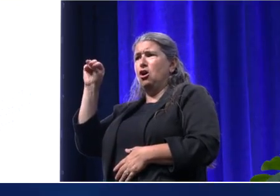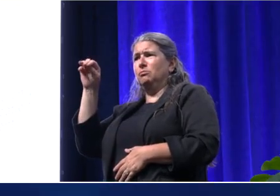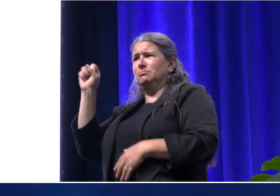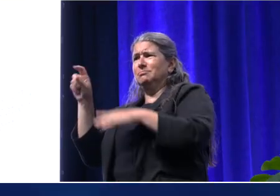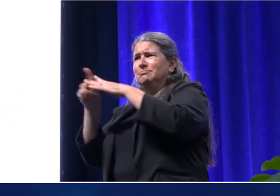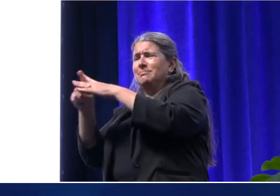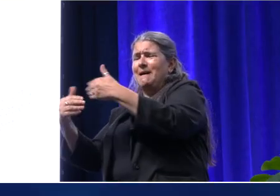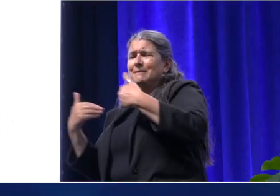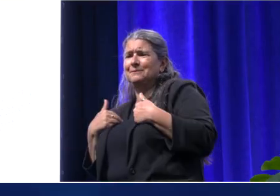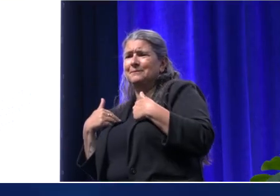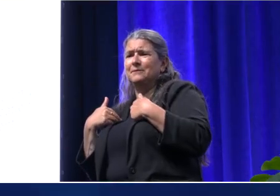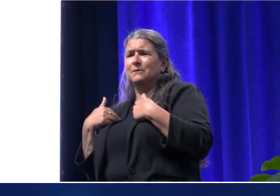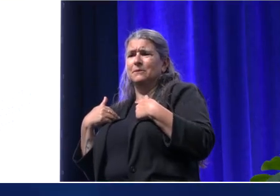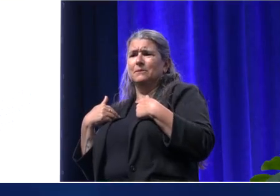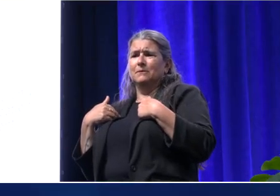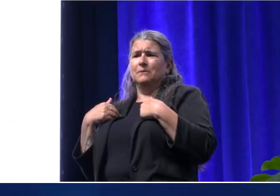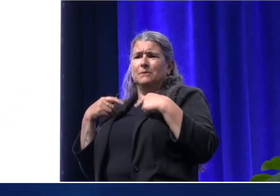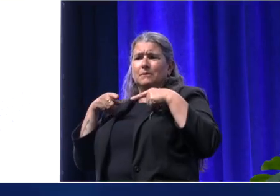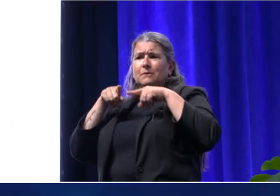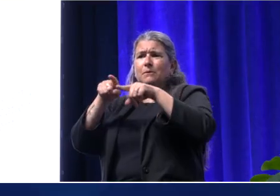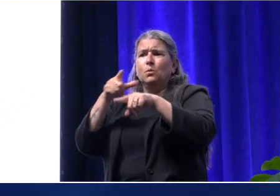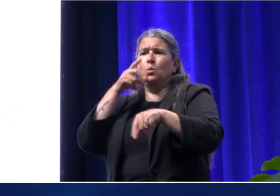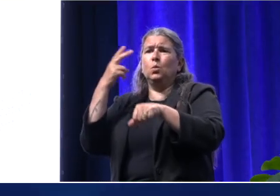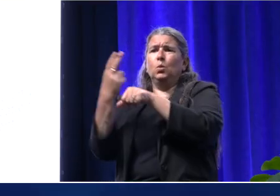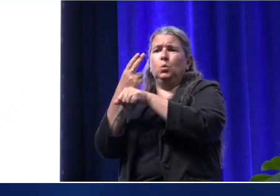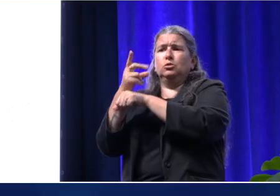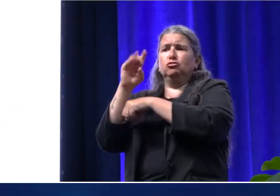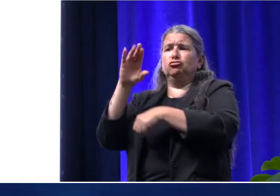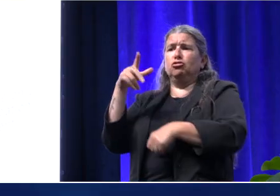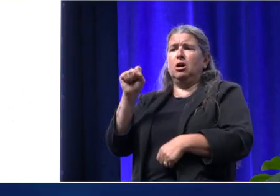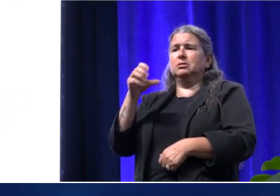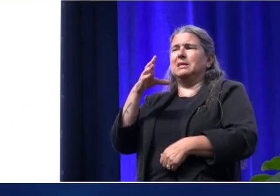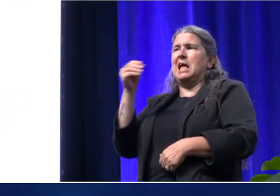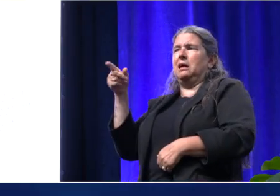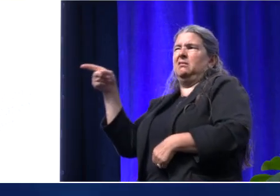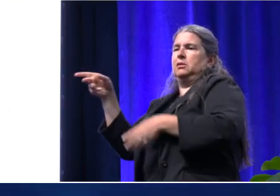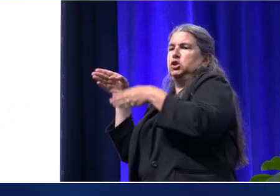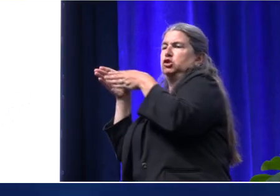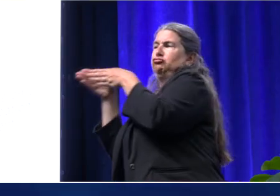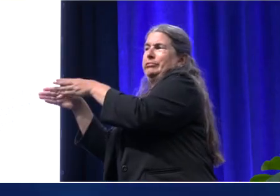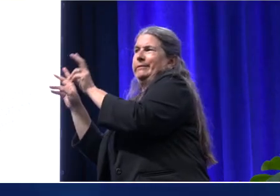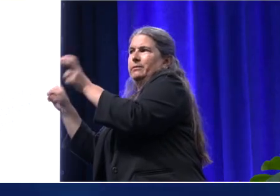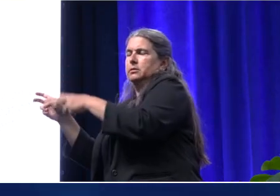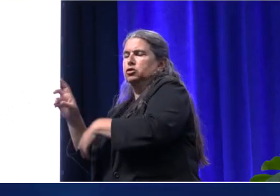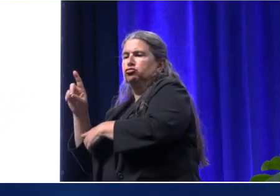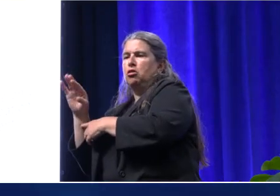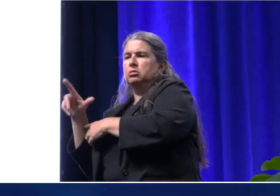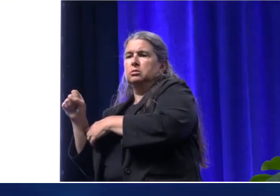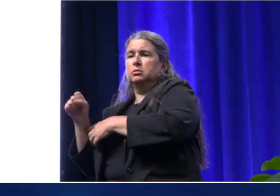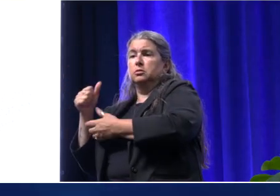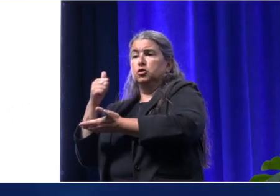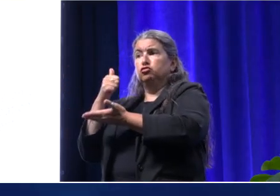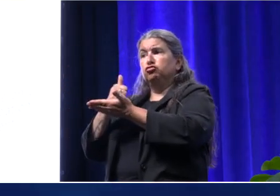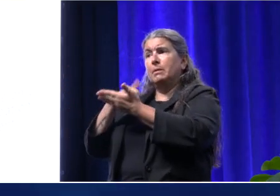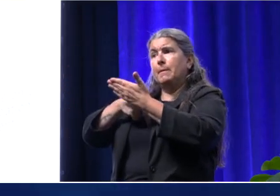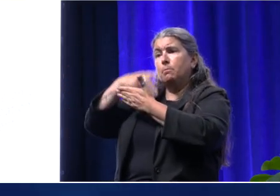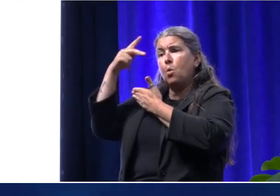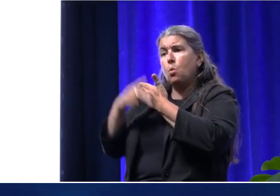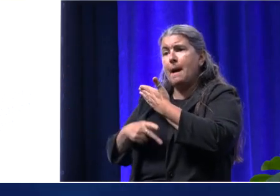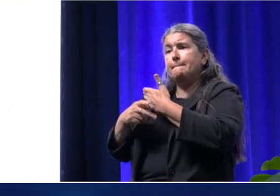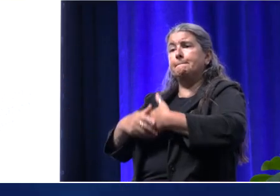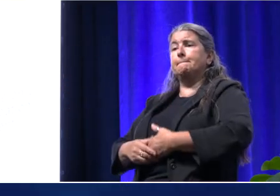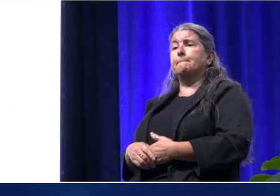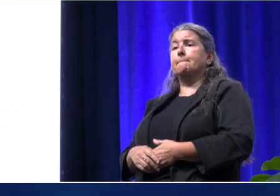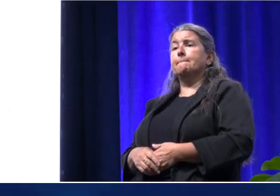problematic drug use with the unregulated drug supply. And what some of the treatment programs are able to do, even if they don't